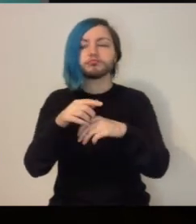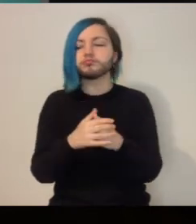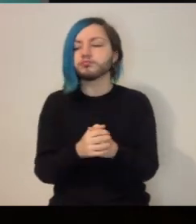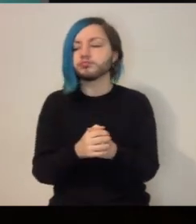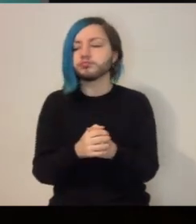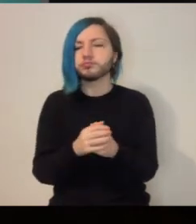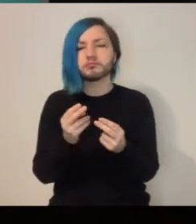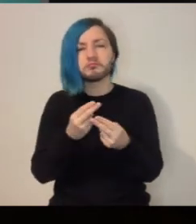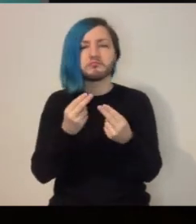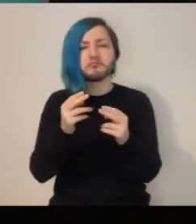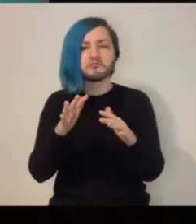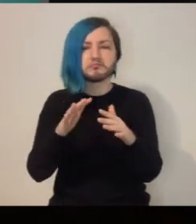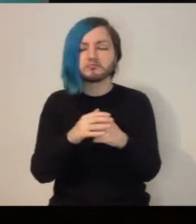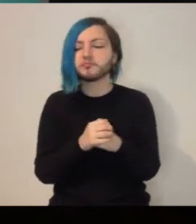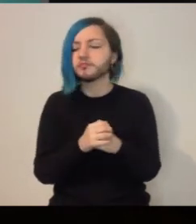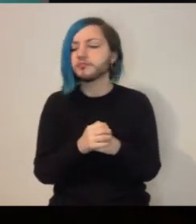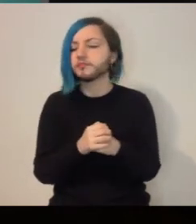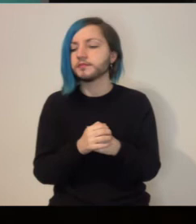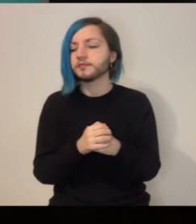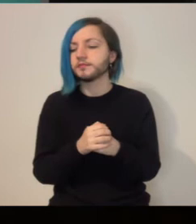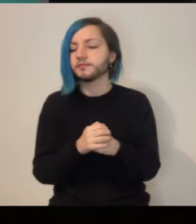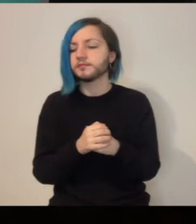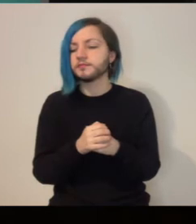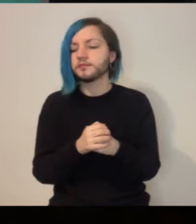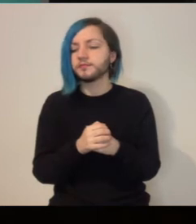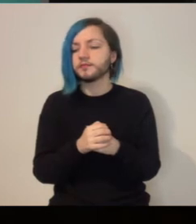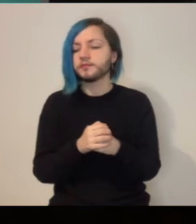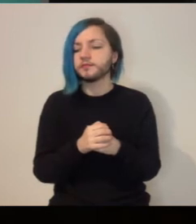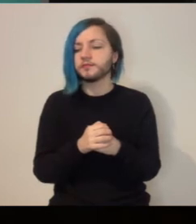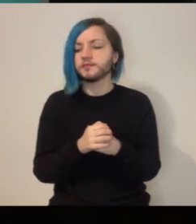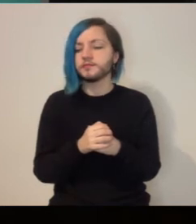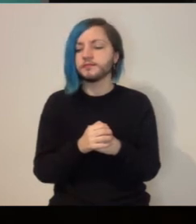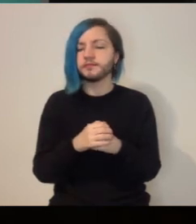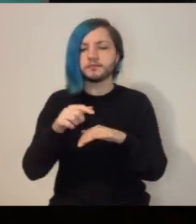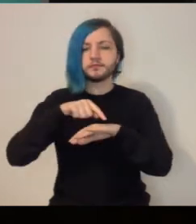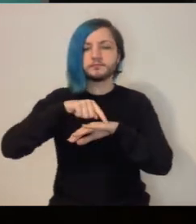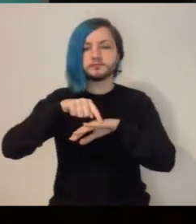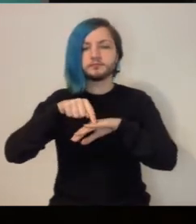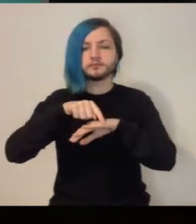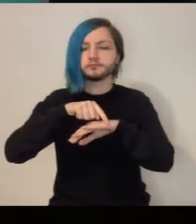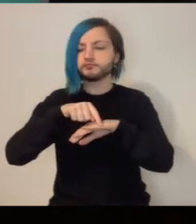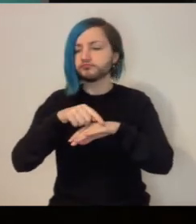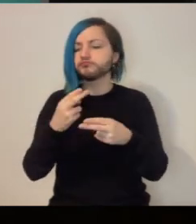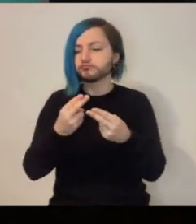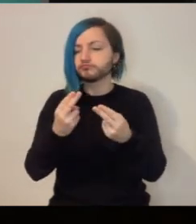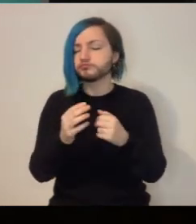way the skin pulls towards the next finger there. It's all pretty light on that